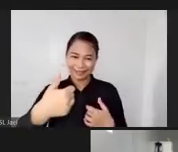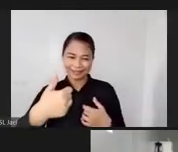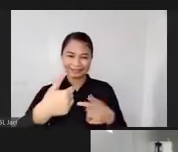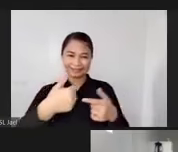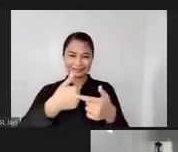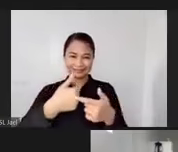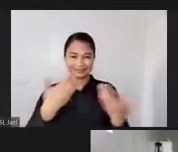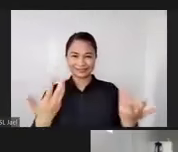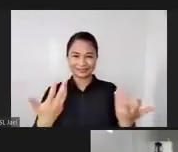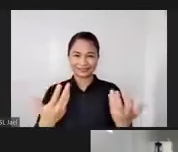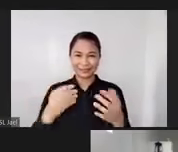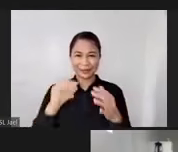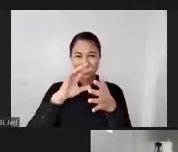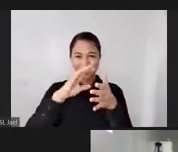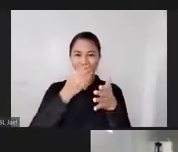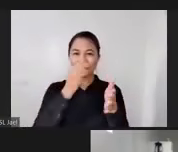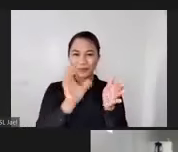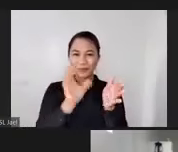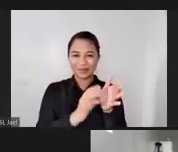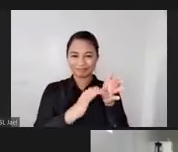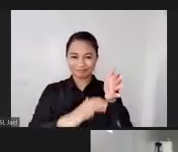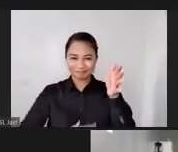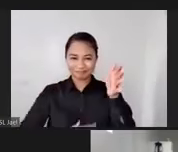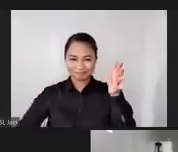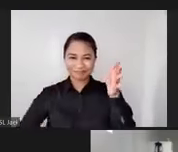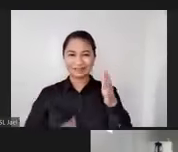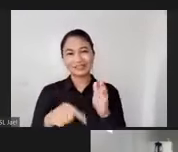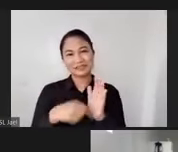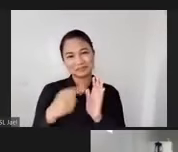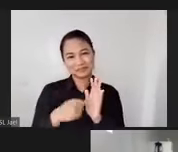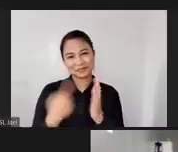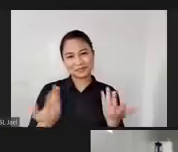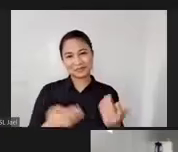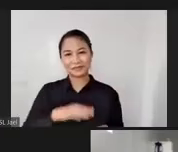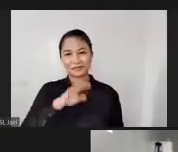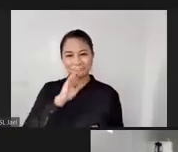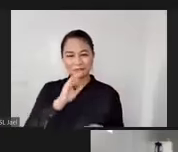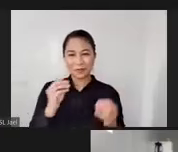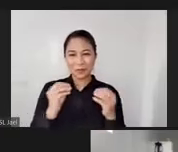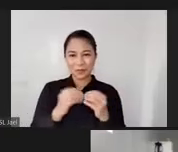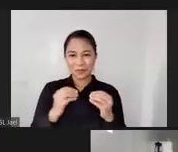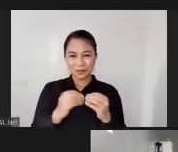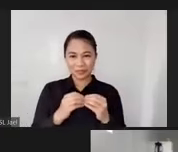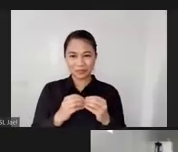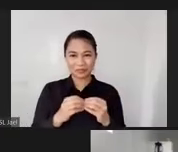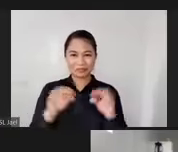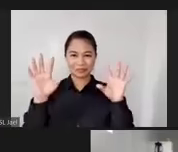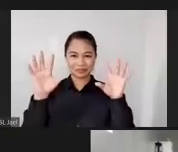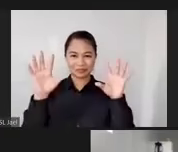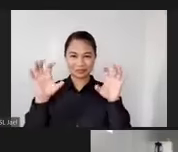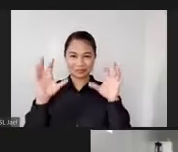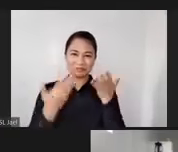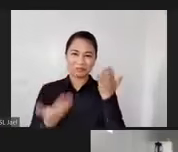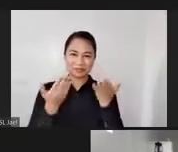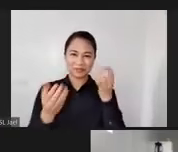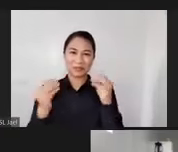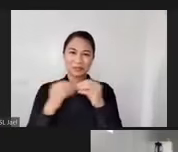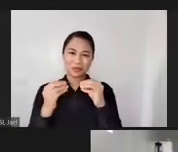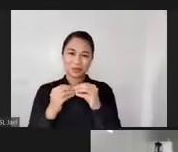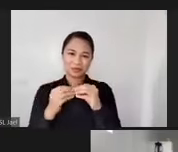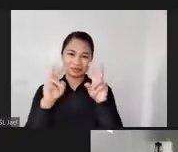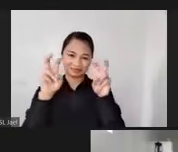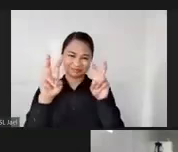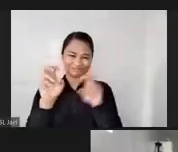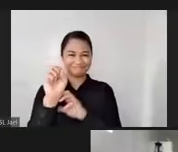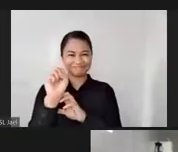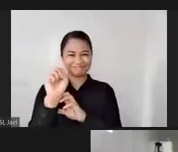more showbiz things. yes. But I think we just have to persist. I think when we have something